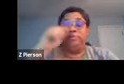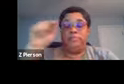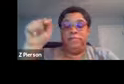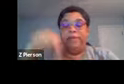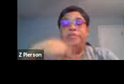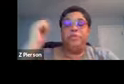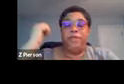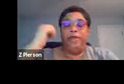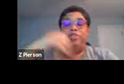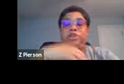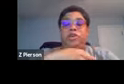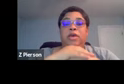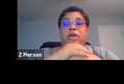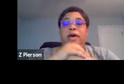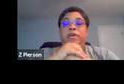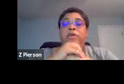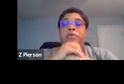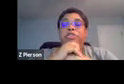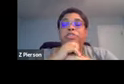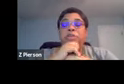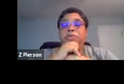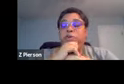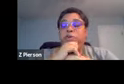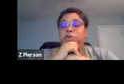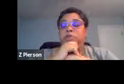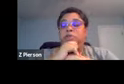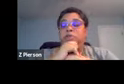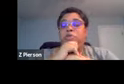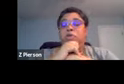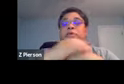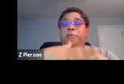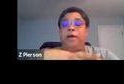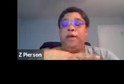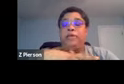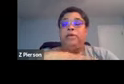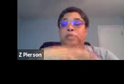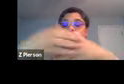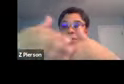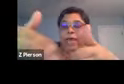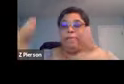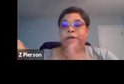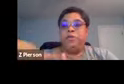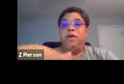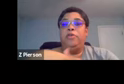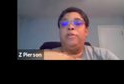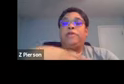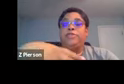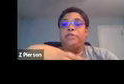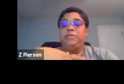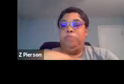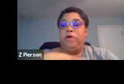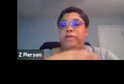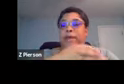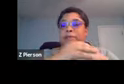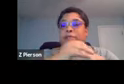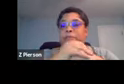graduate, not this year, but next year. I know that when she was going through or applying, it came down to a lottery because we